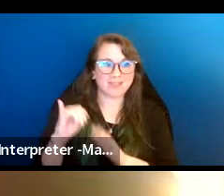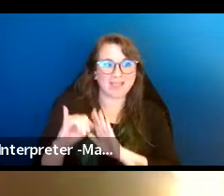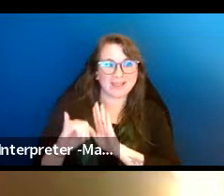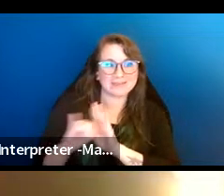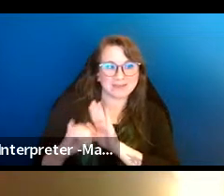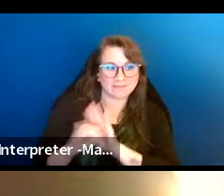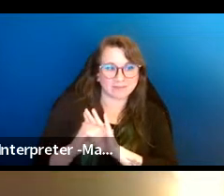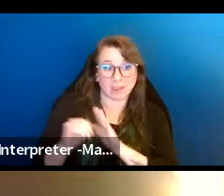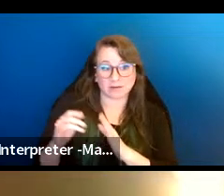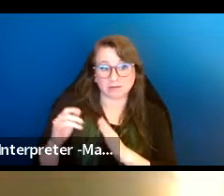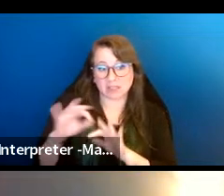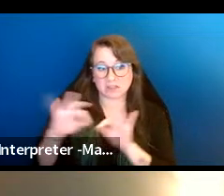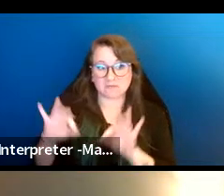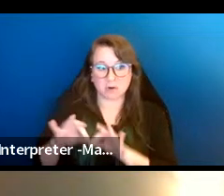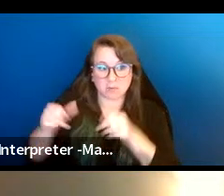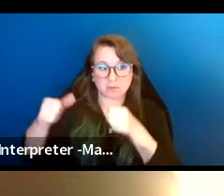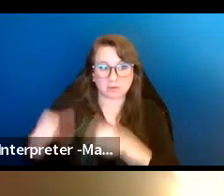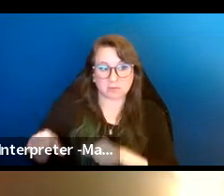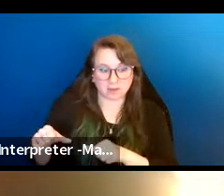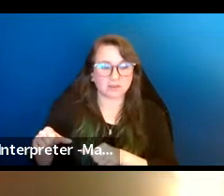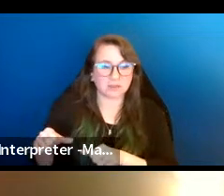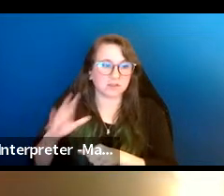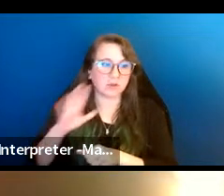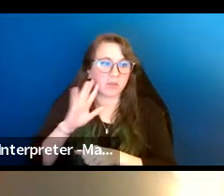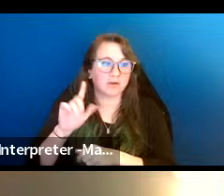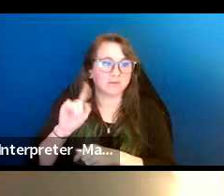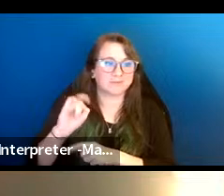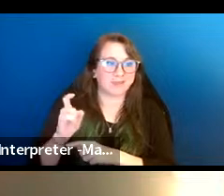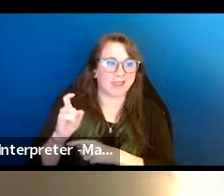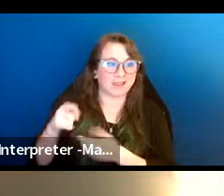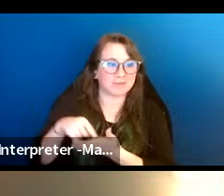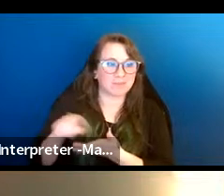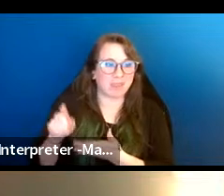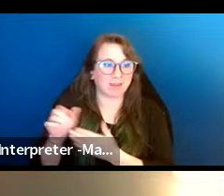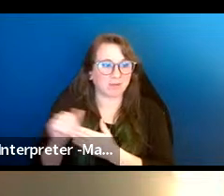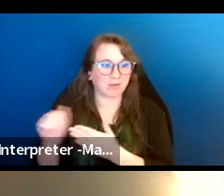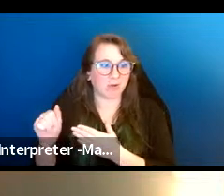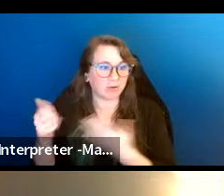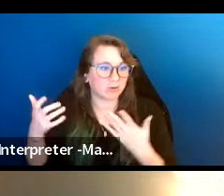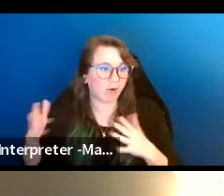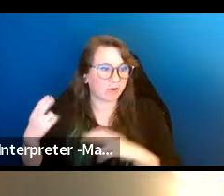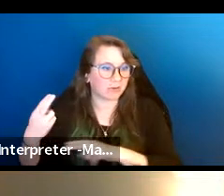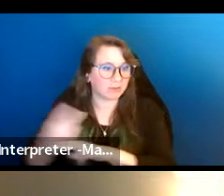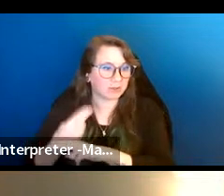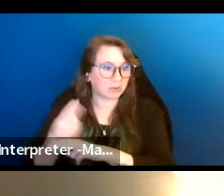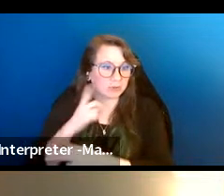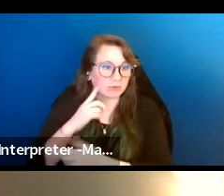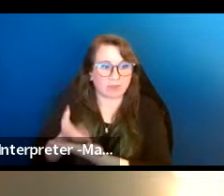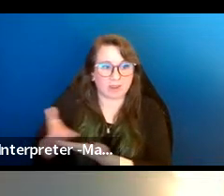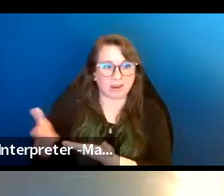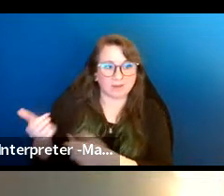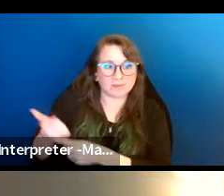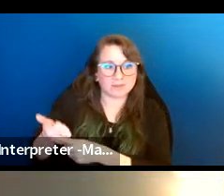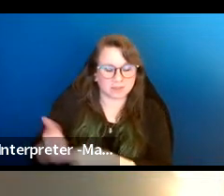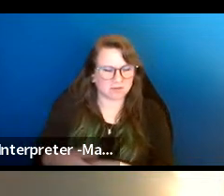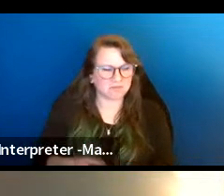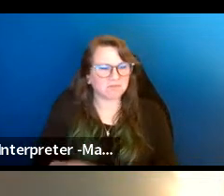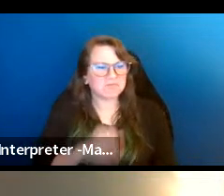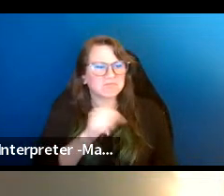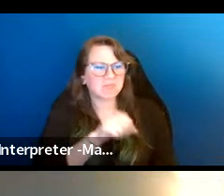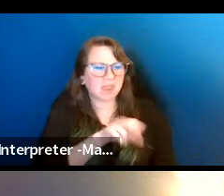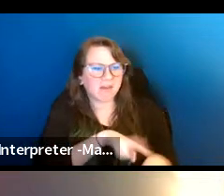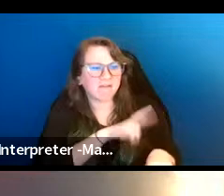identification as a form of deposit, since their tax-paying dollars already have been used for the items itself? Yeah, of course.